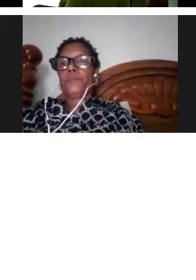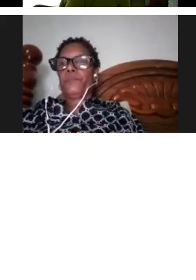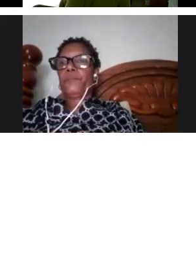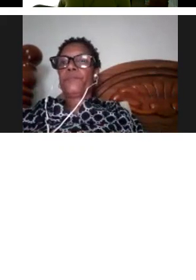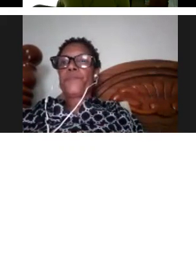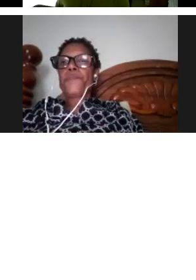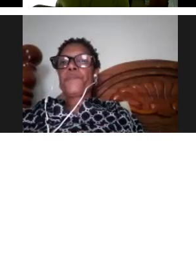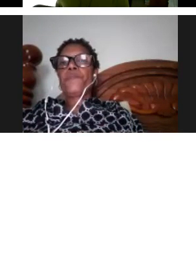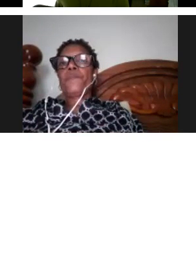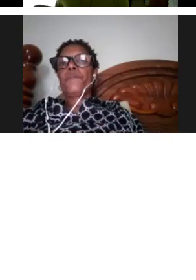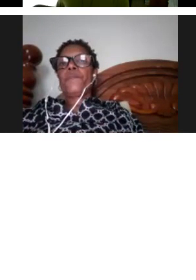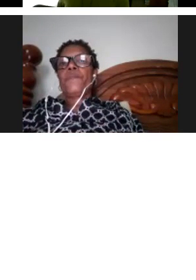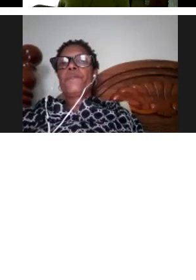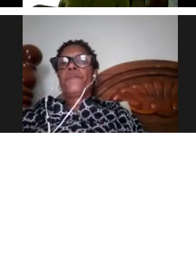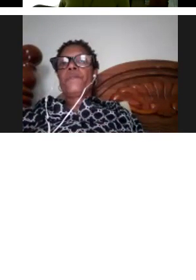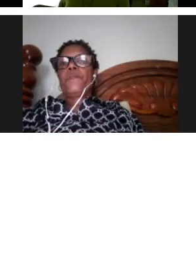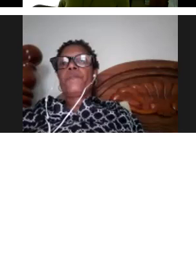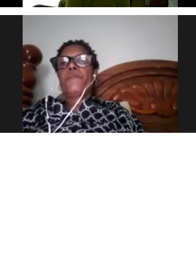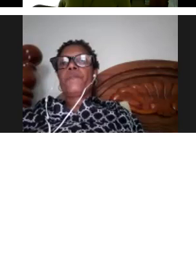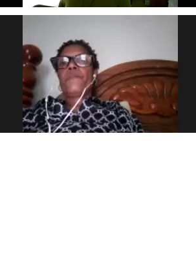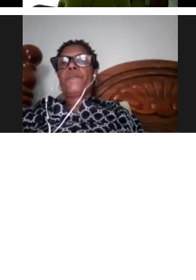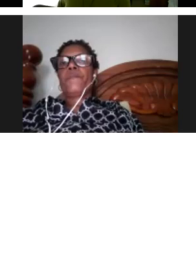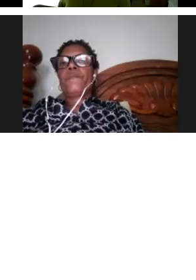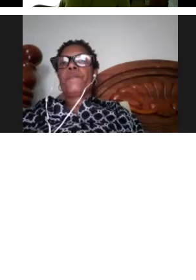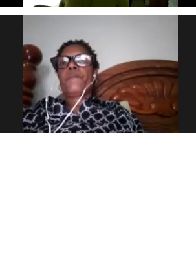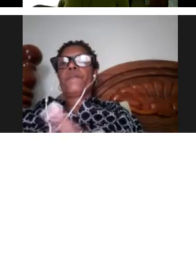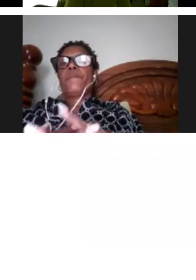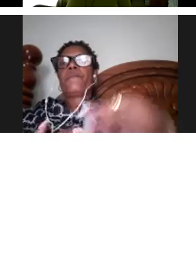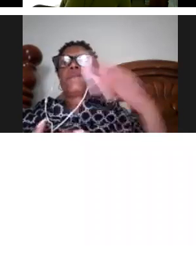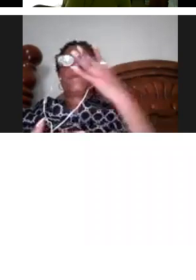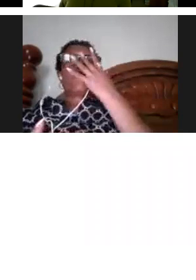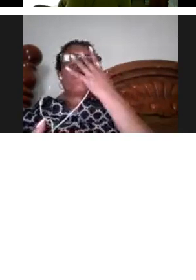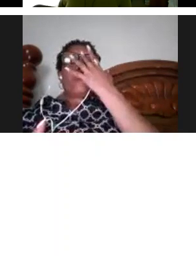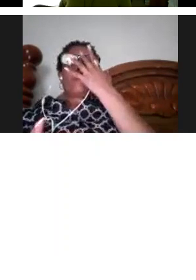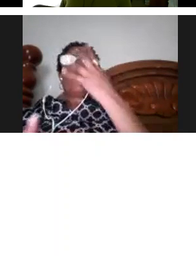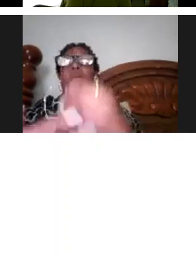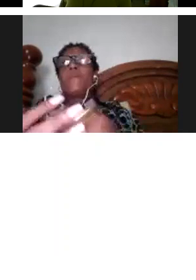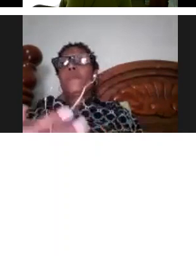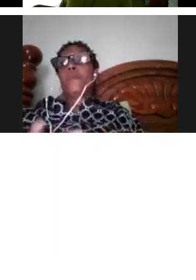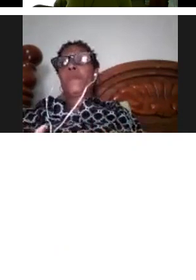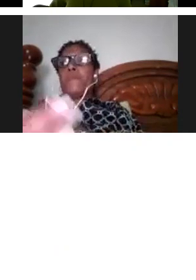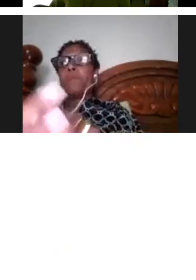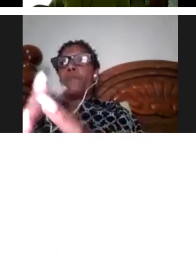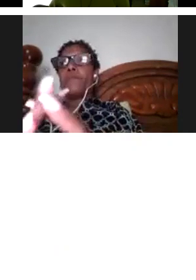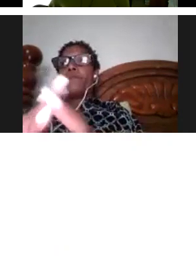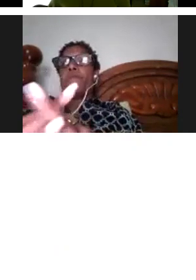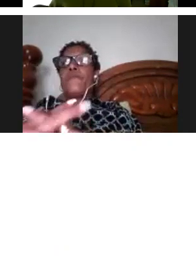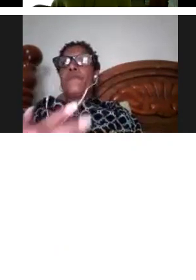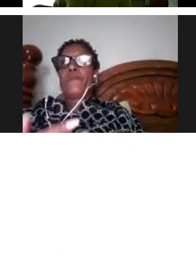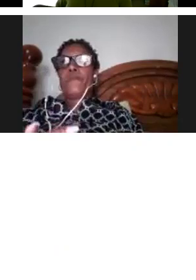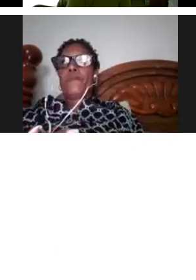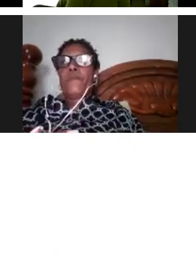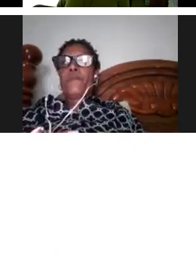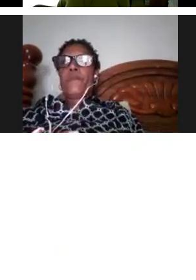And that, unfortunately, is where we're at right now, is that the ACA is under attack. We just heard last week that